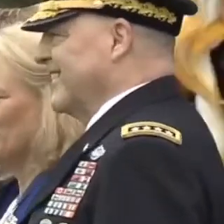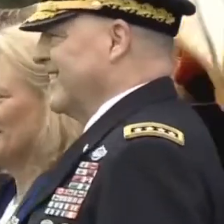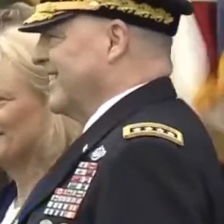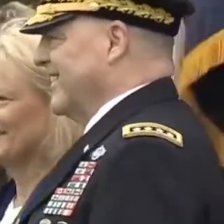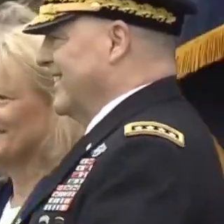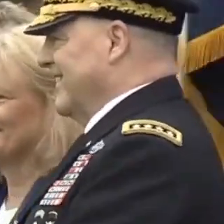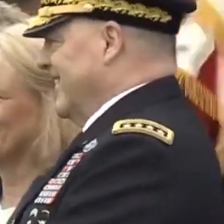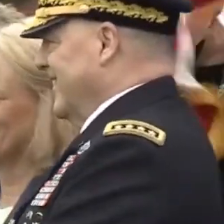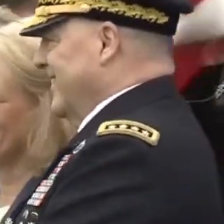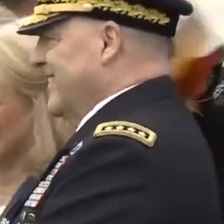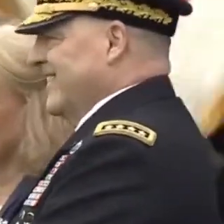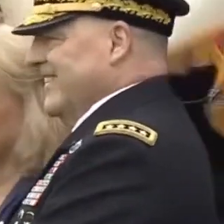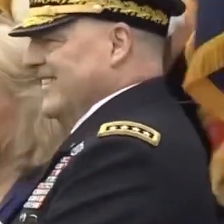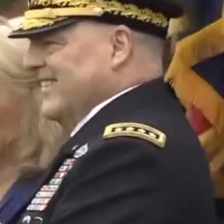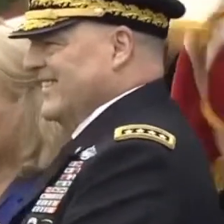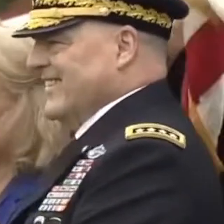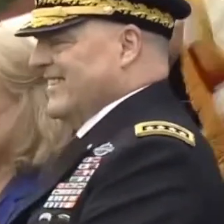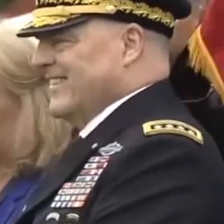States Army.